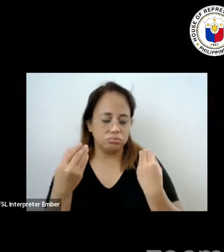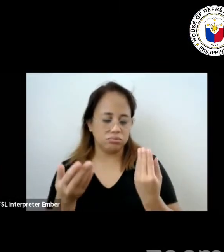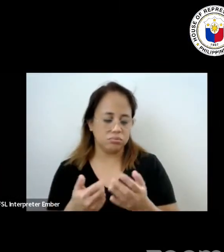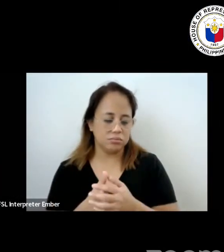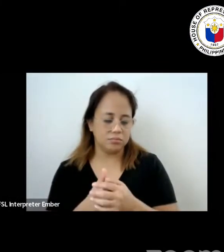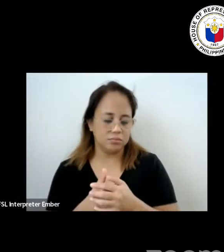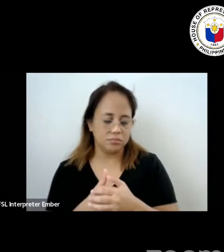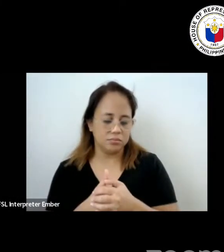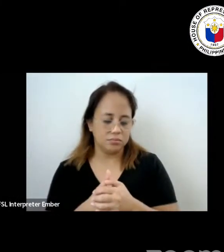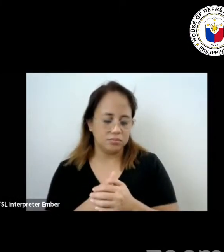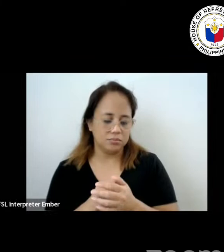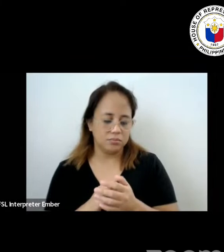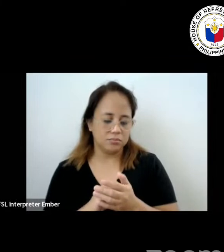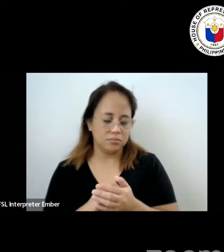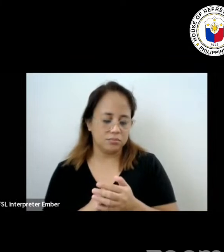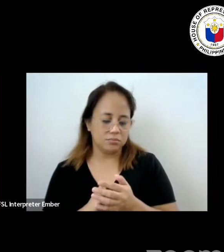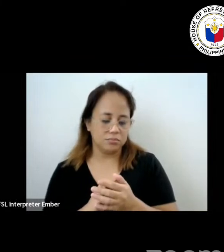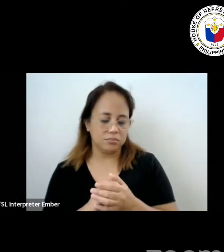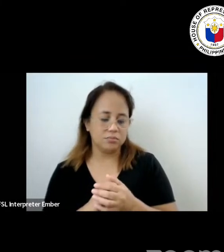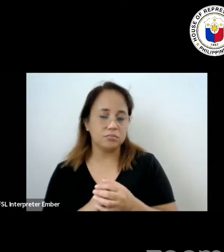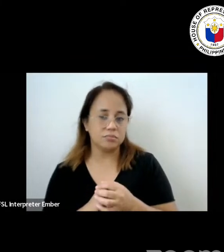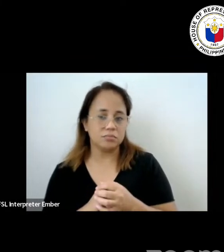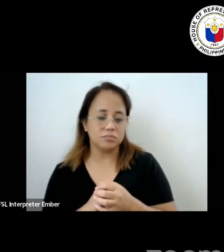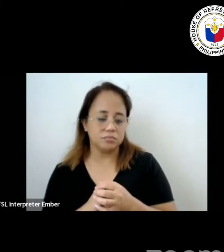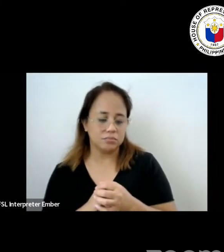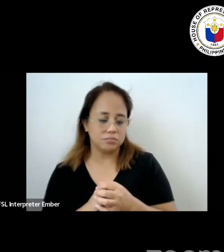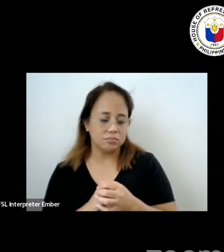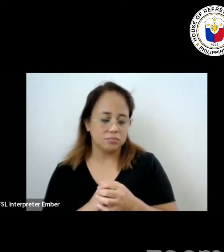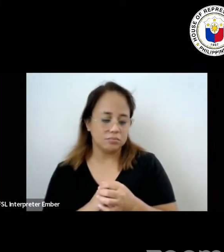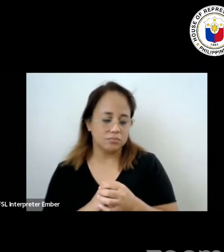to, especially the DBM?